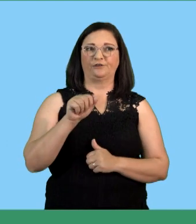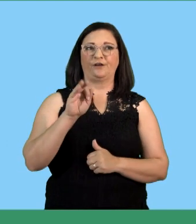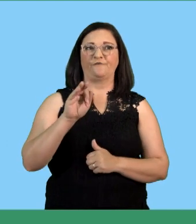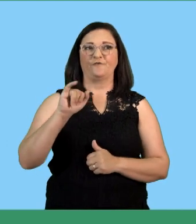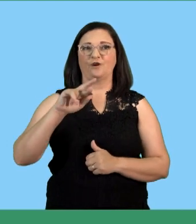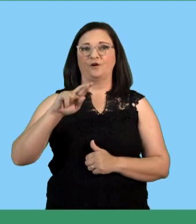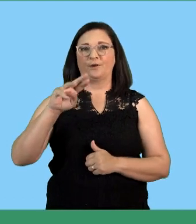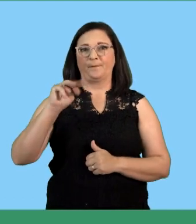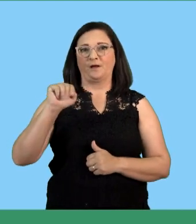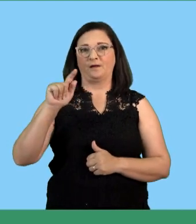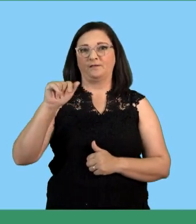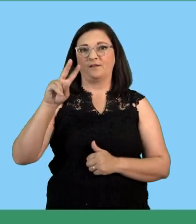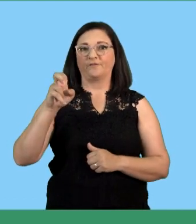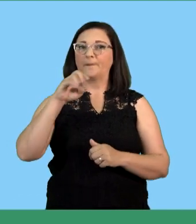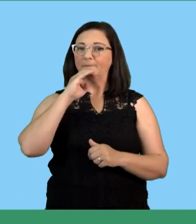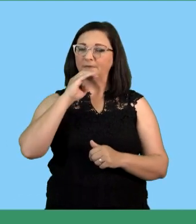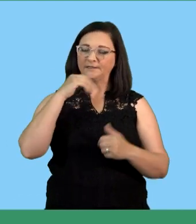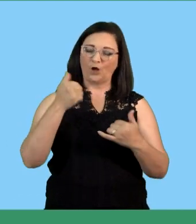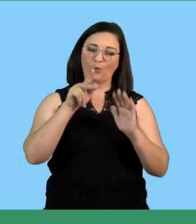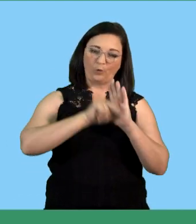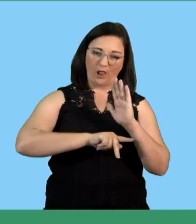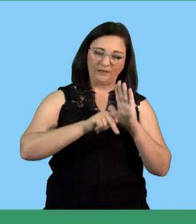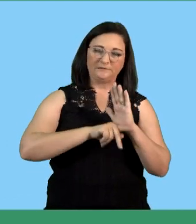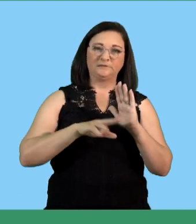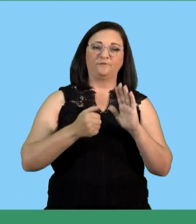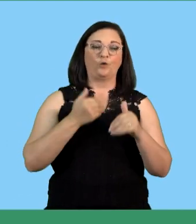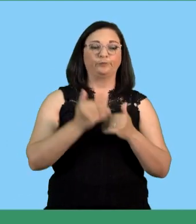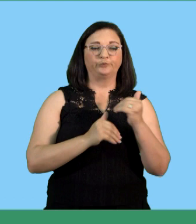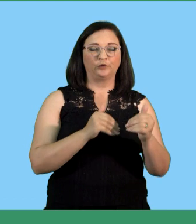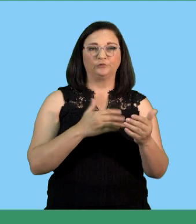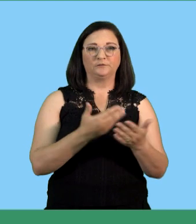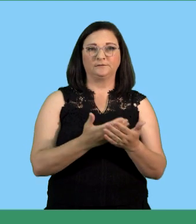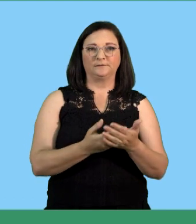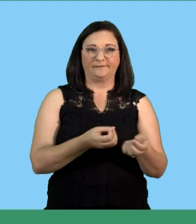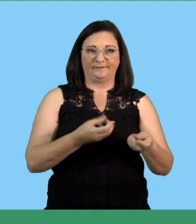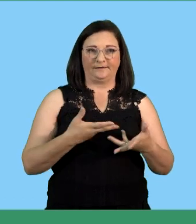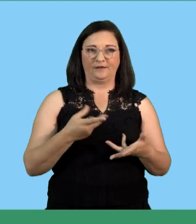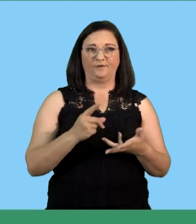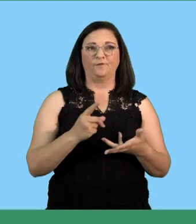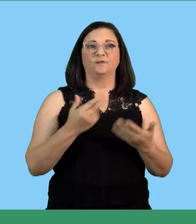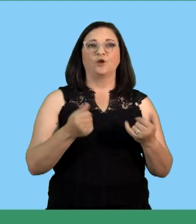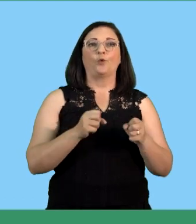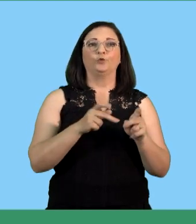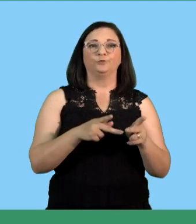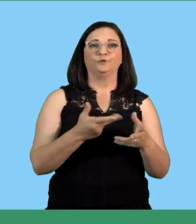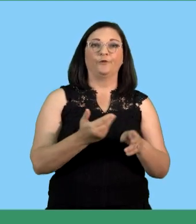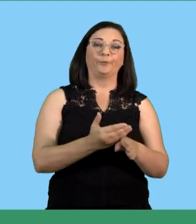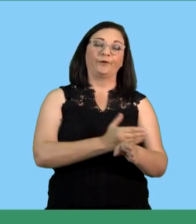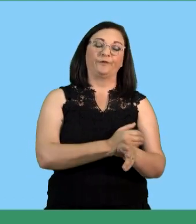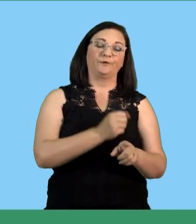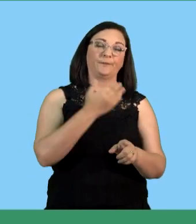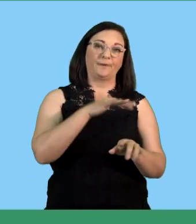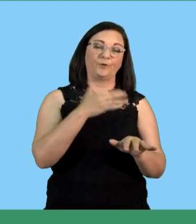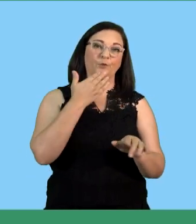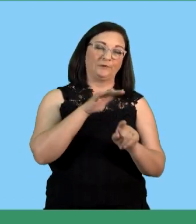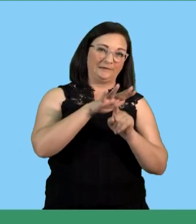did emphasize that it is the policy and process of providing preferences and employment opportunities for the